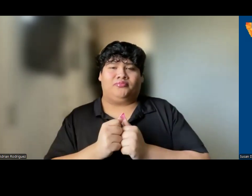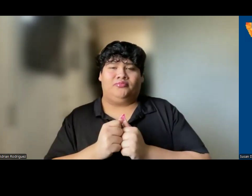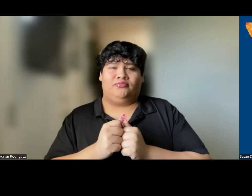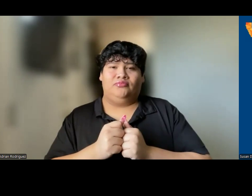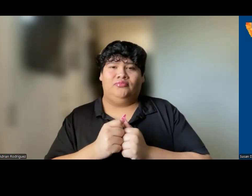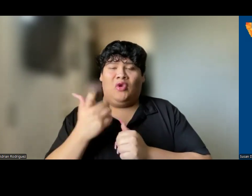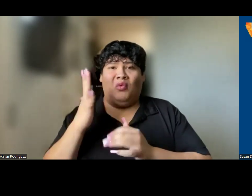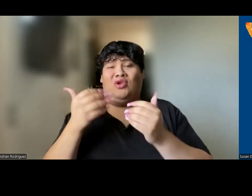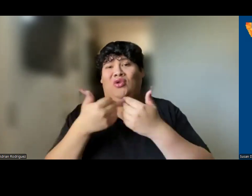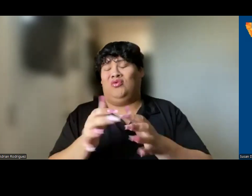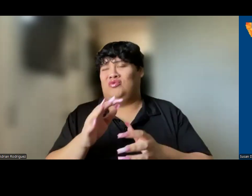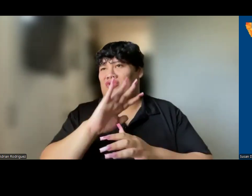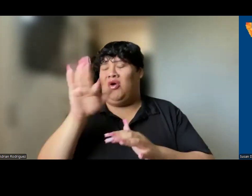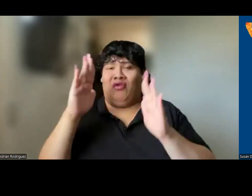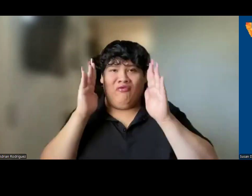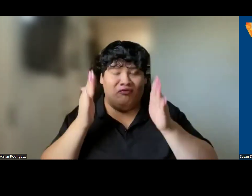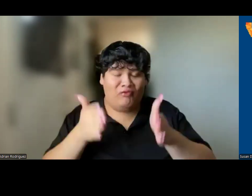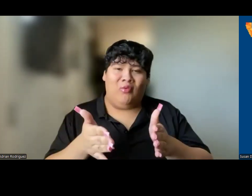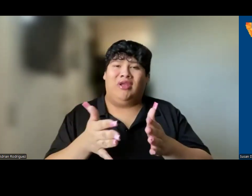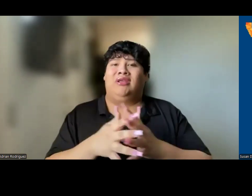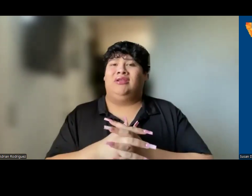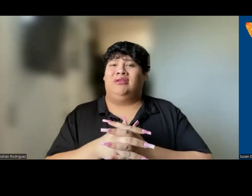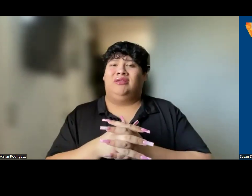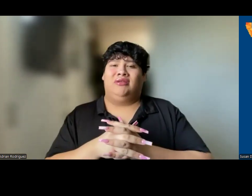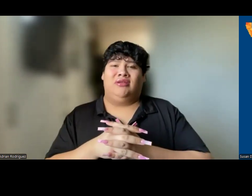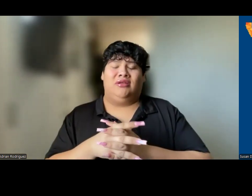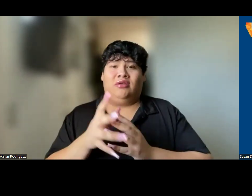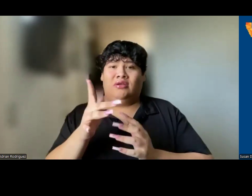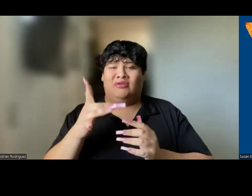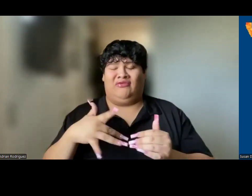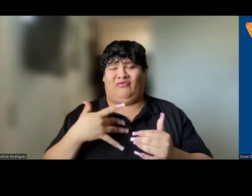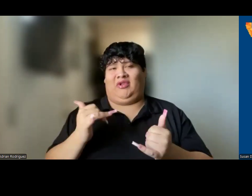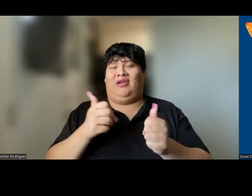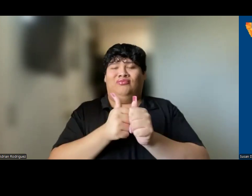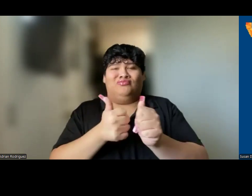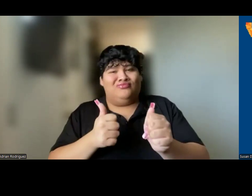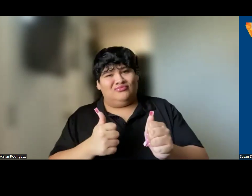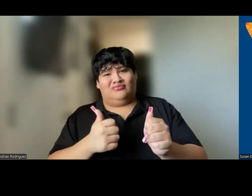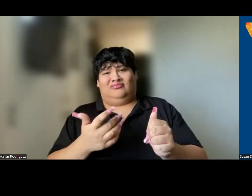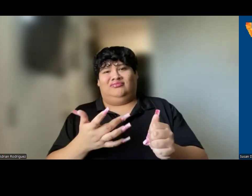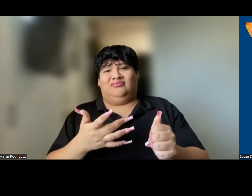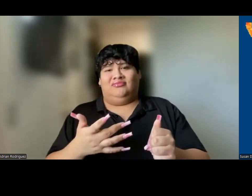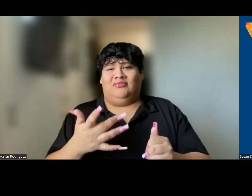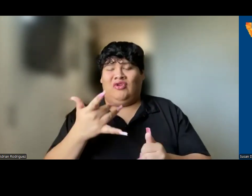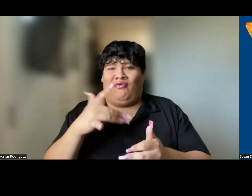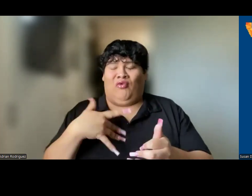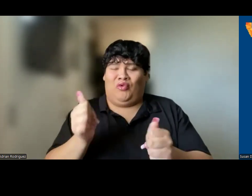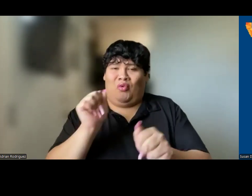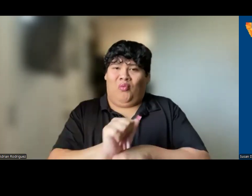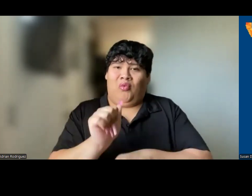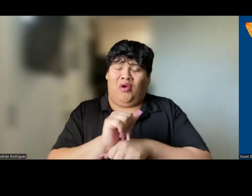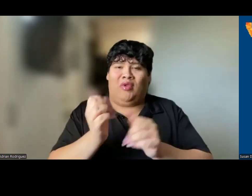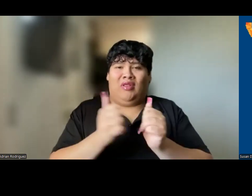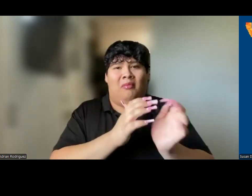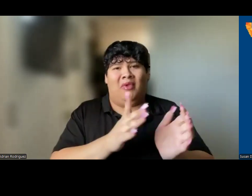we're going to lose attention, we're going to lose focus, and I was discouraged about the work of the plan. And I never